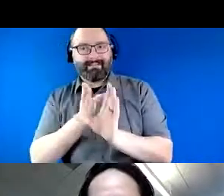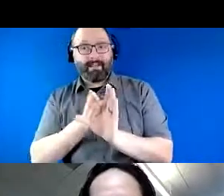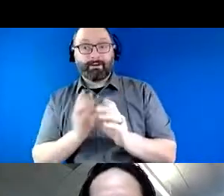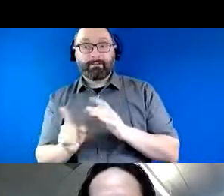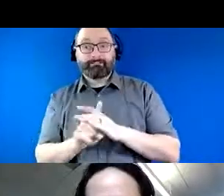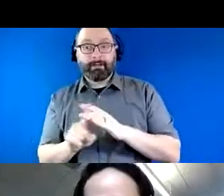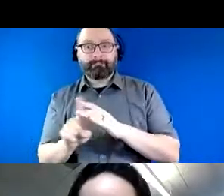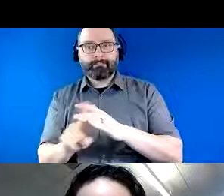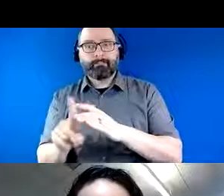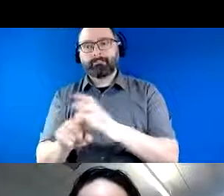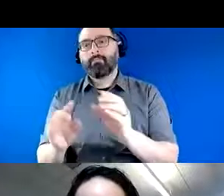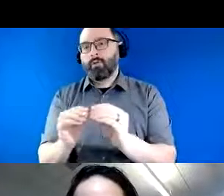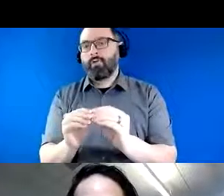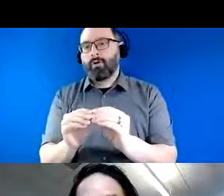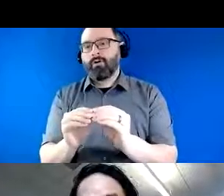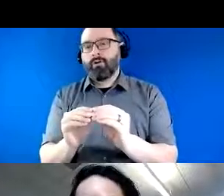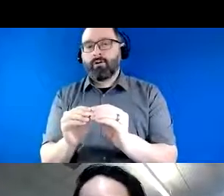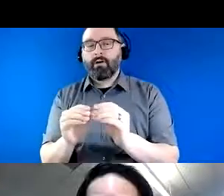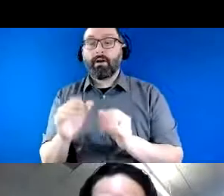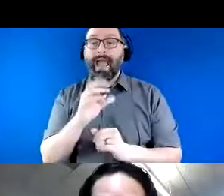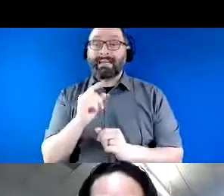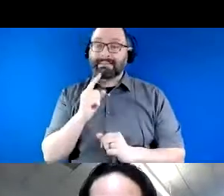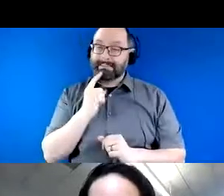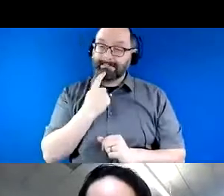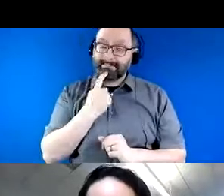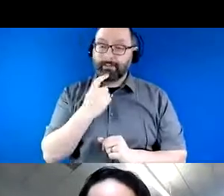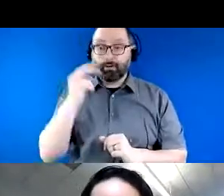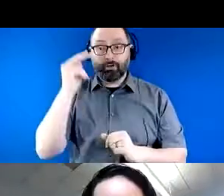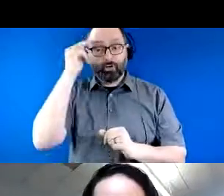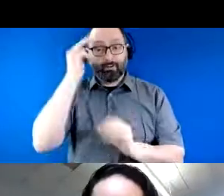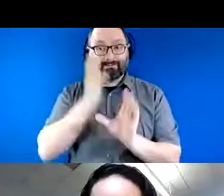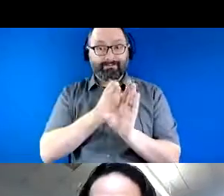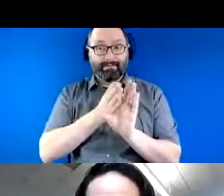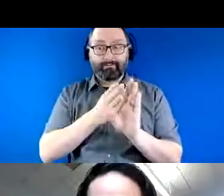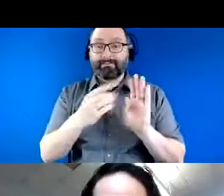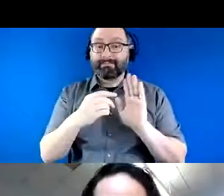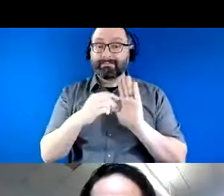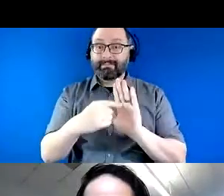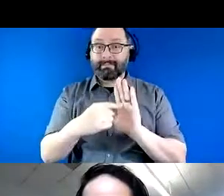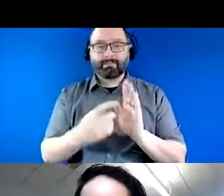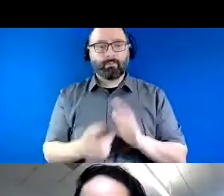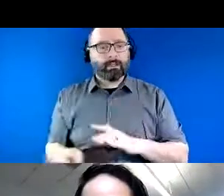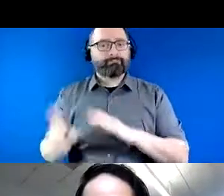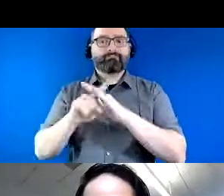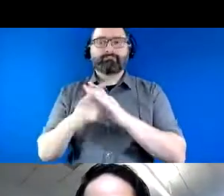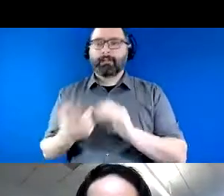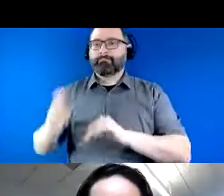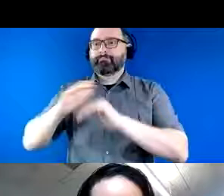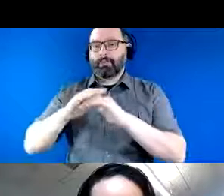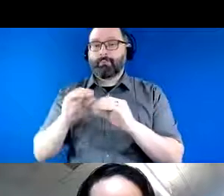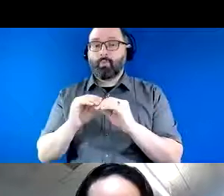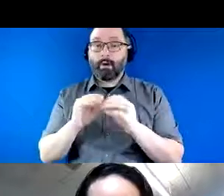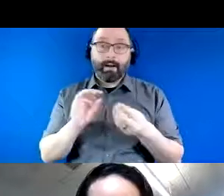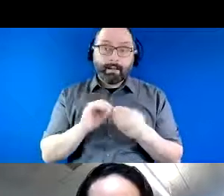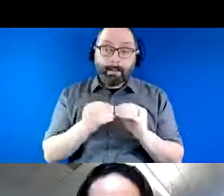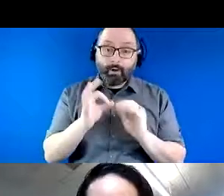and especially the prevalence of severe neuropsychiatric symptoms. the number of psychiatric